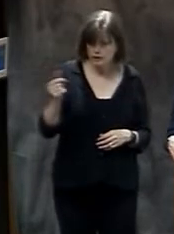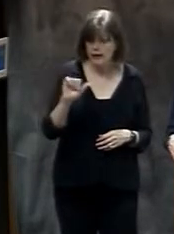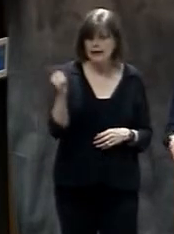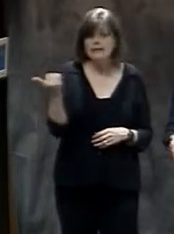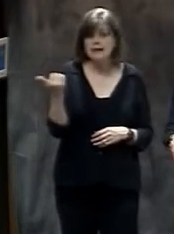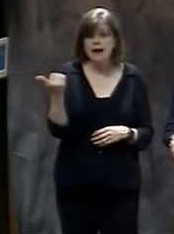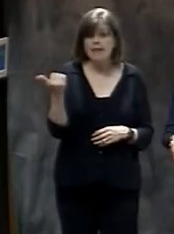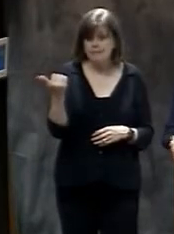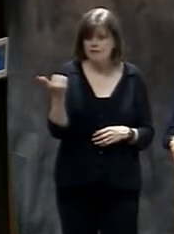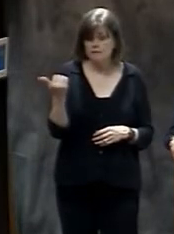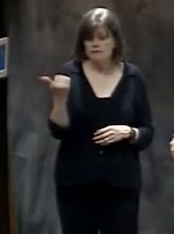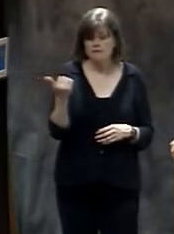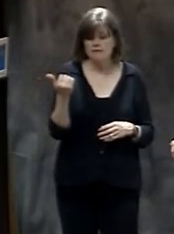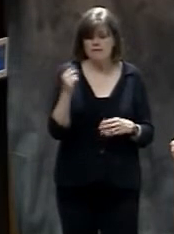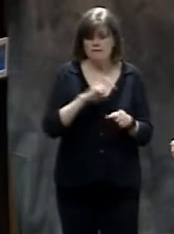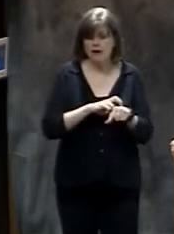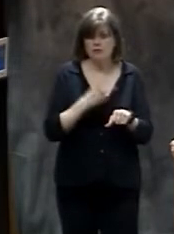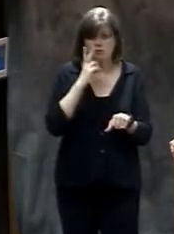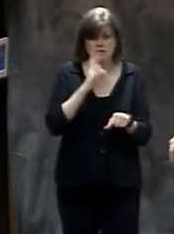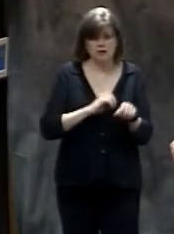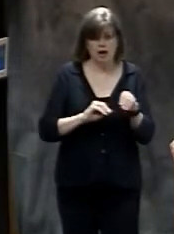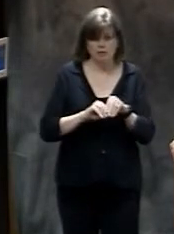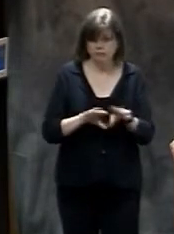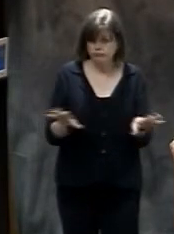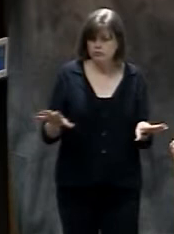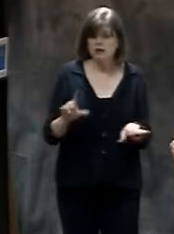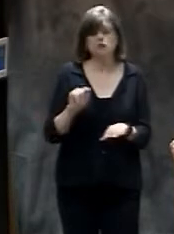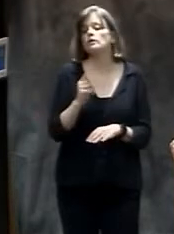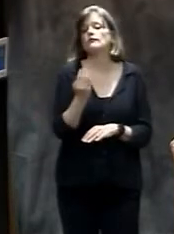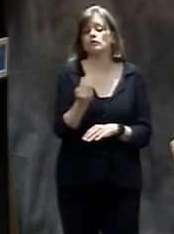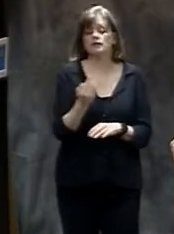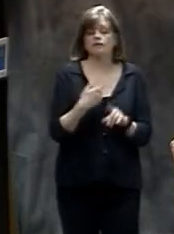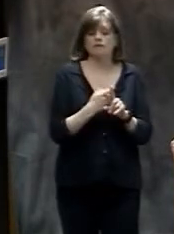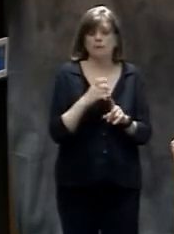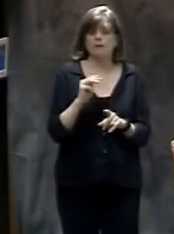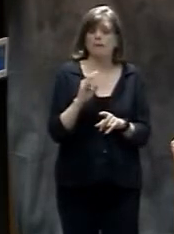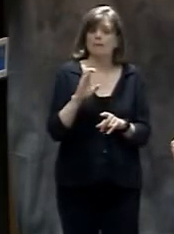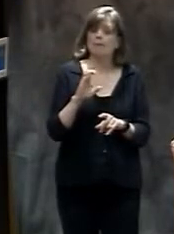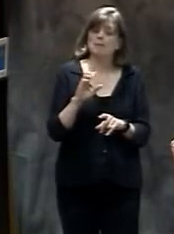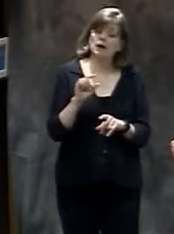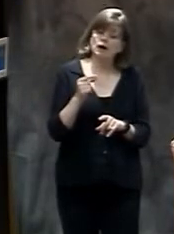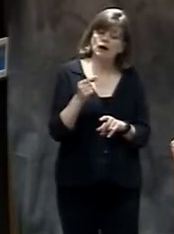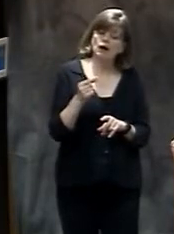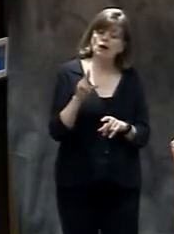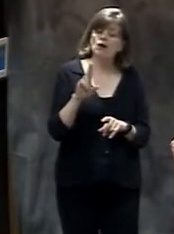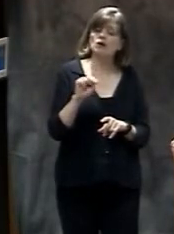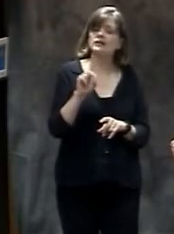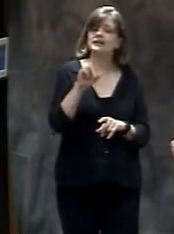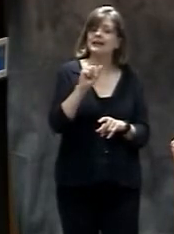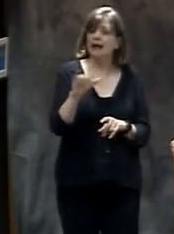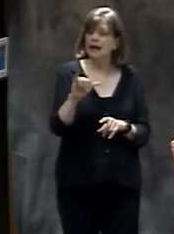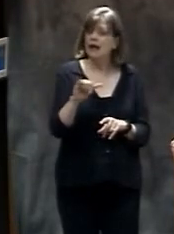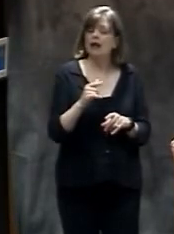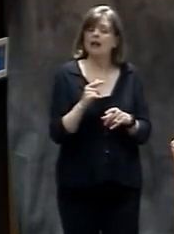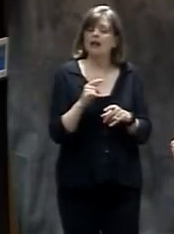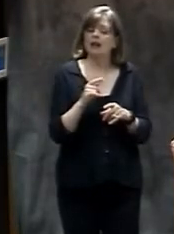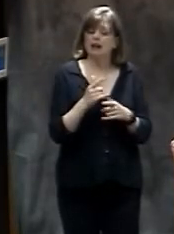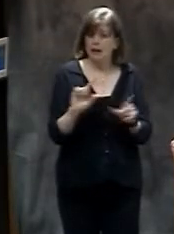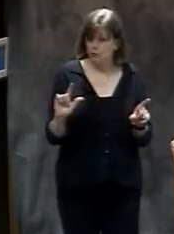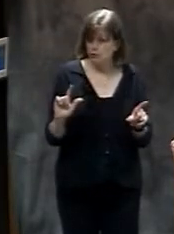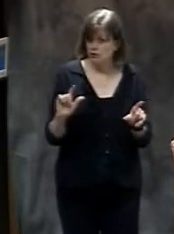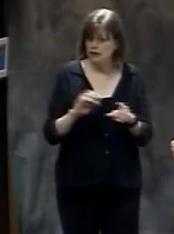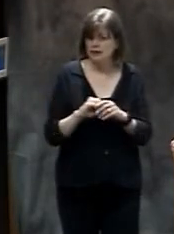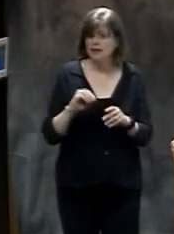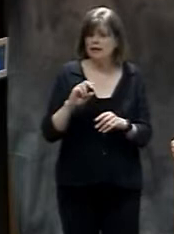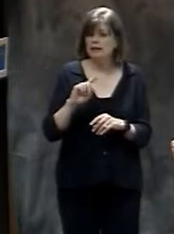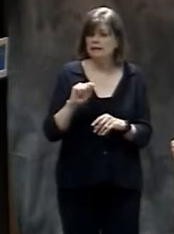we saw emerge in 2014. It comes from the Makonde language, which is a language spoken in Tanzania. That means the disease that makes you